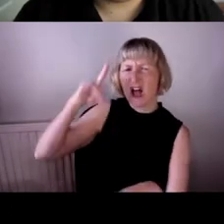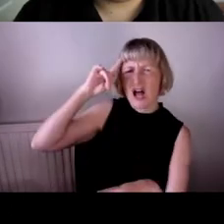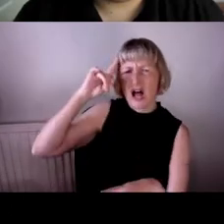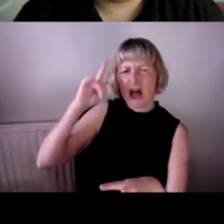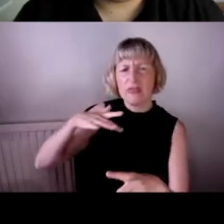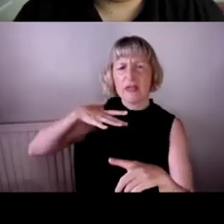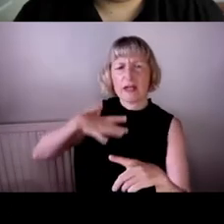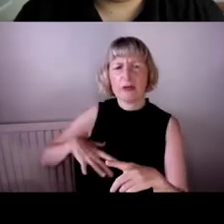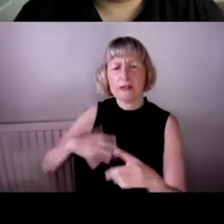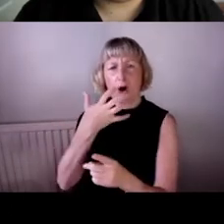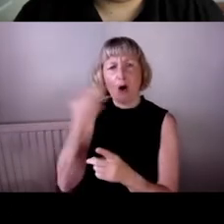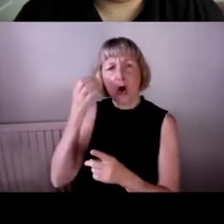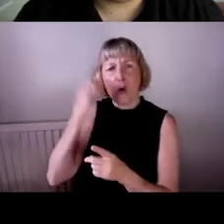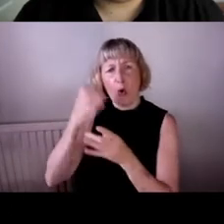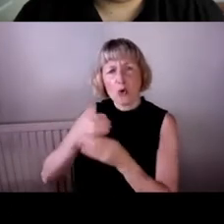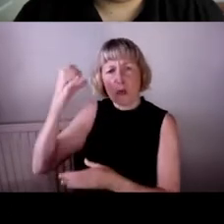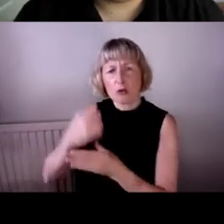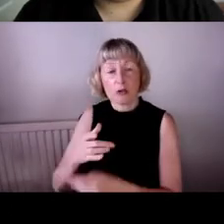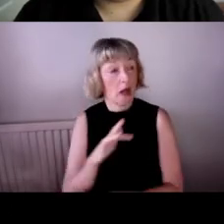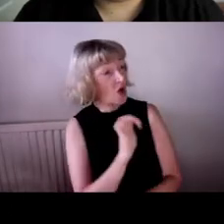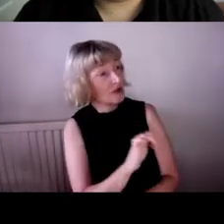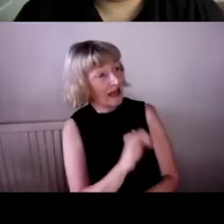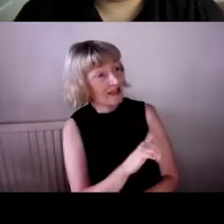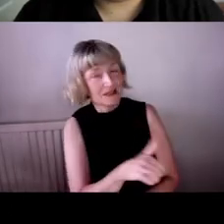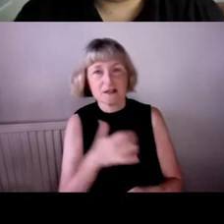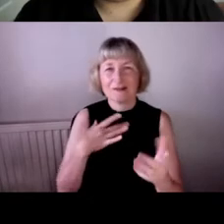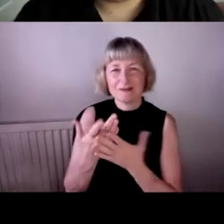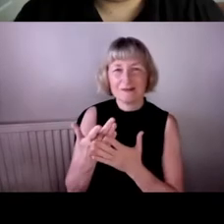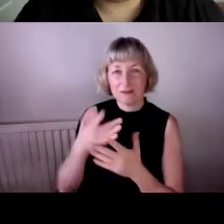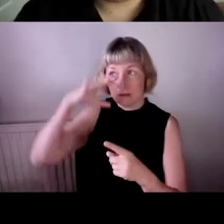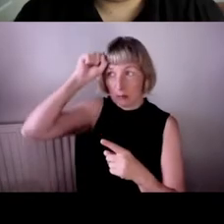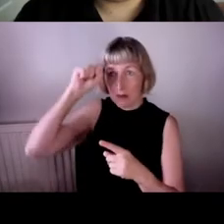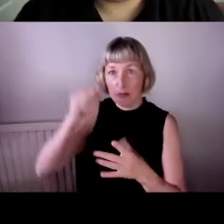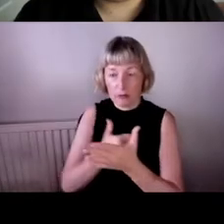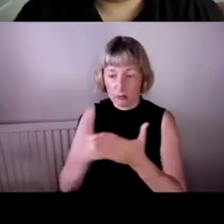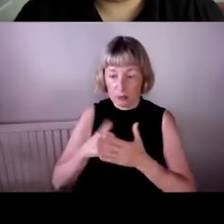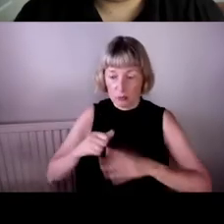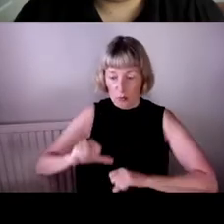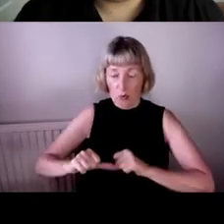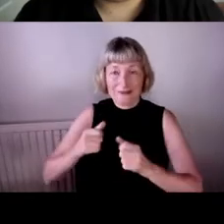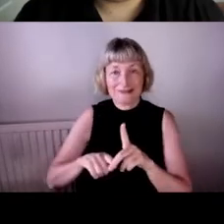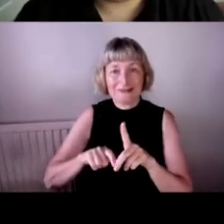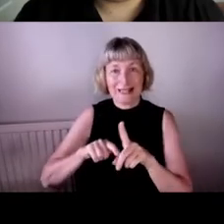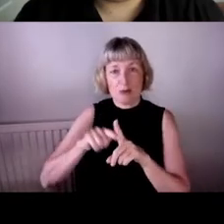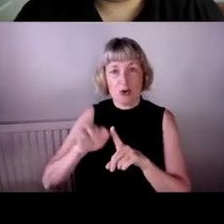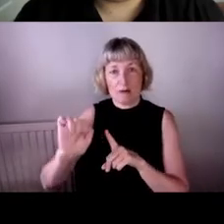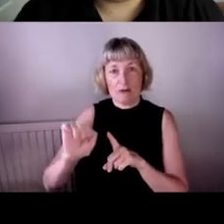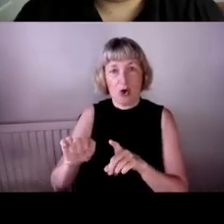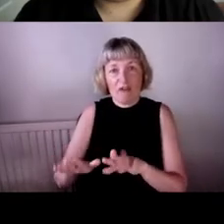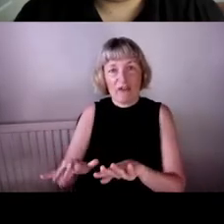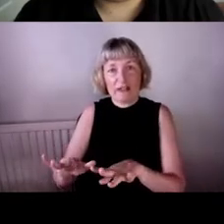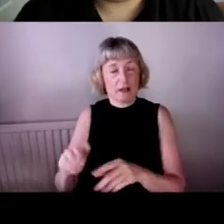need of a hot water bottle here, you know. Oh, yes. Bearing in mind the normal running temperature of your feet.